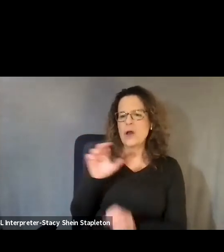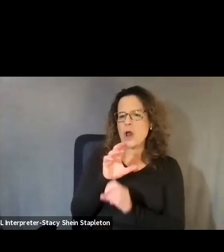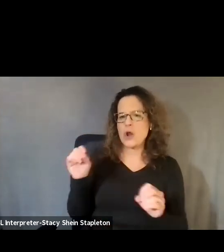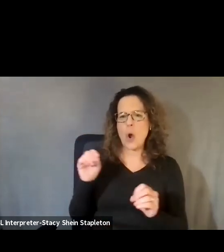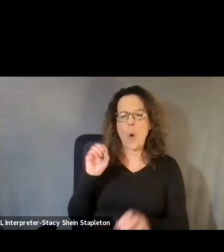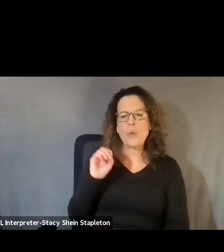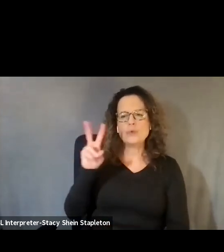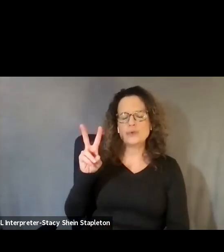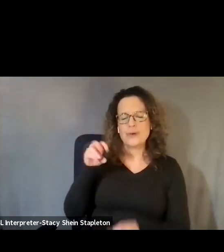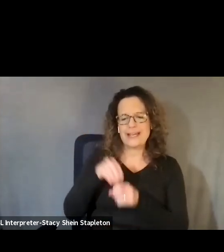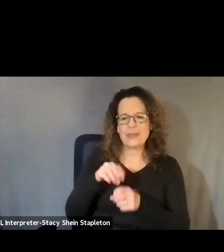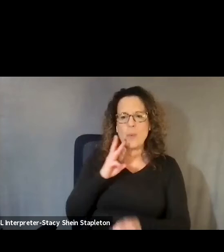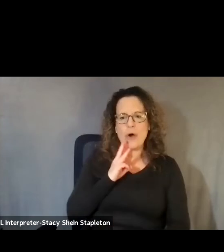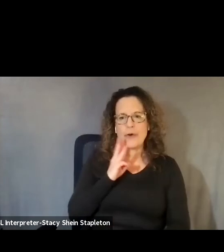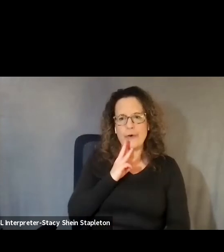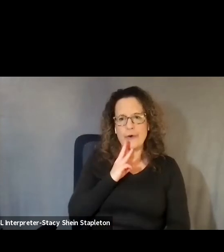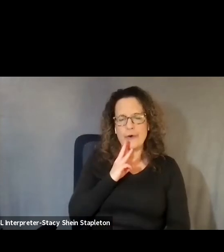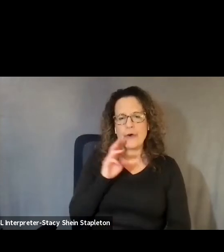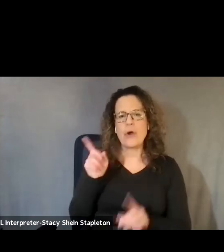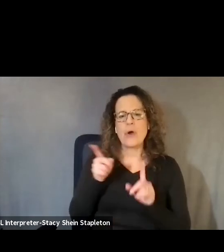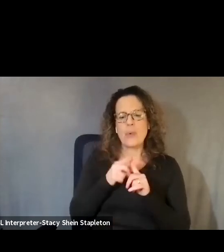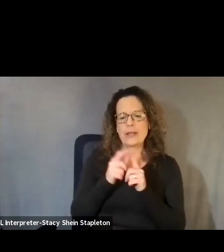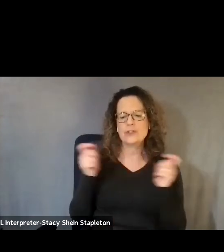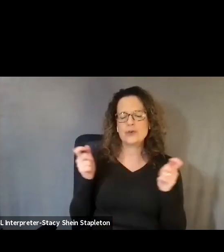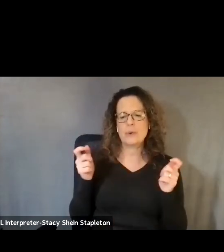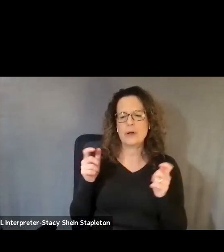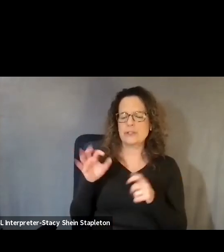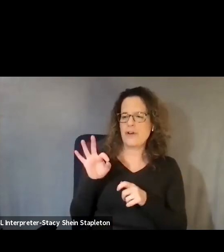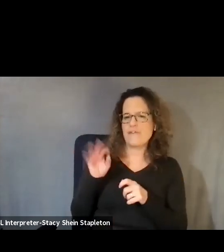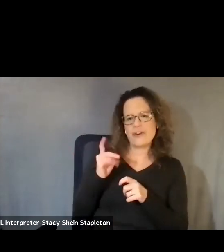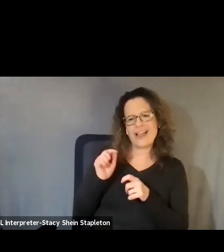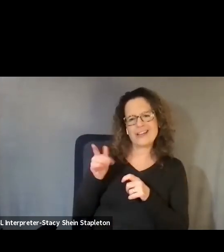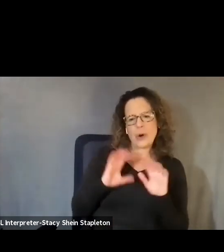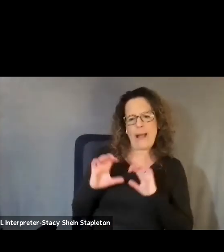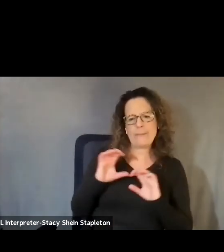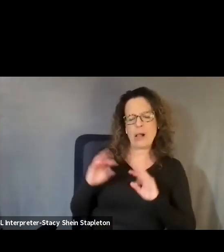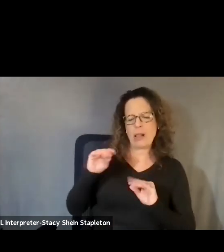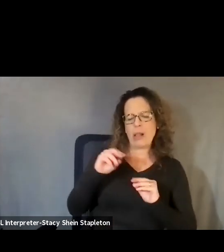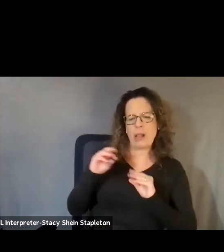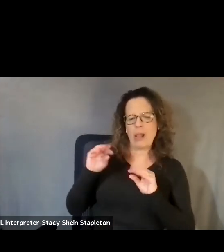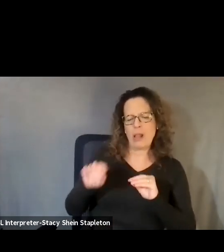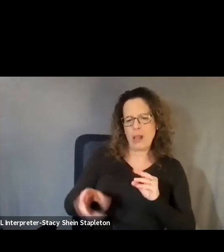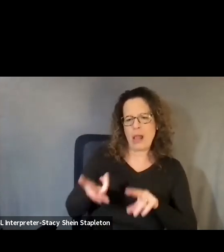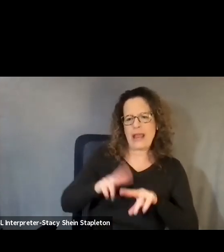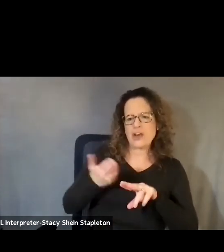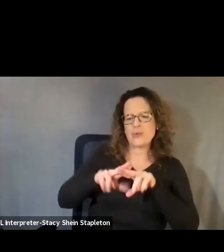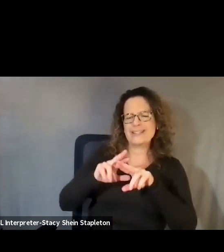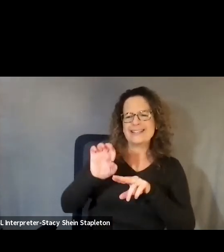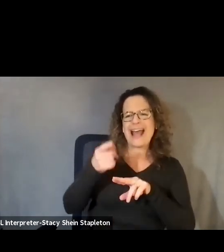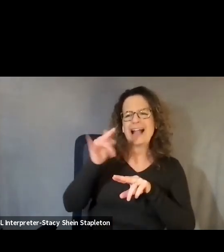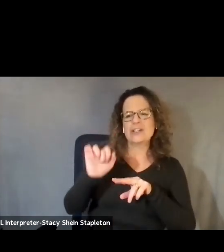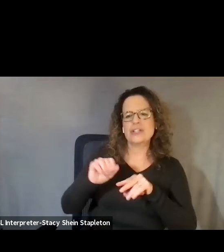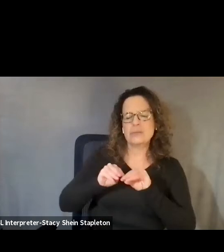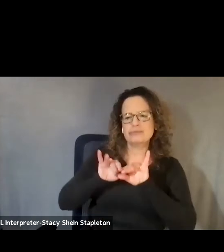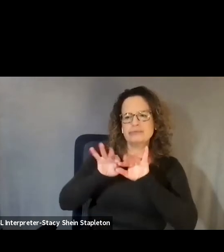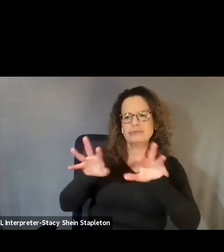oxygen. When too much fertilizer creates excess algae, and that excess algae